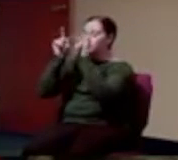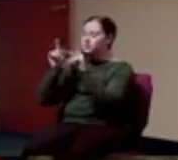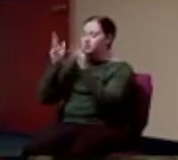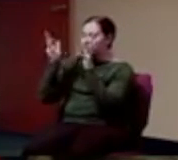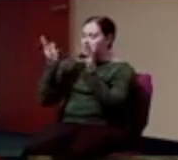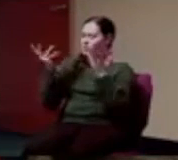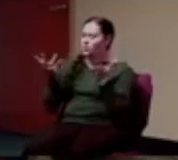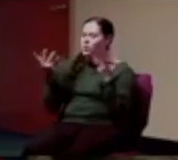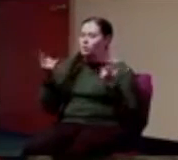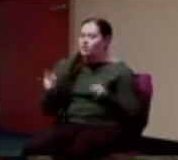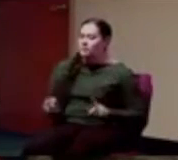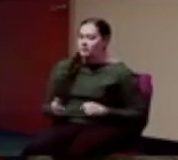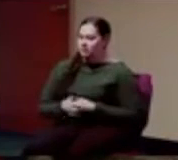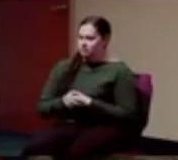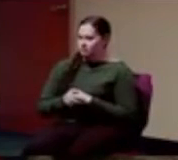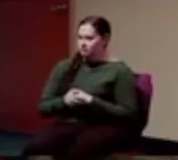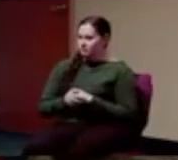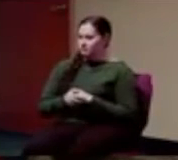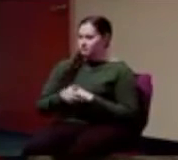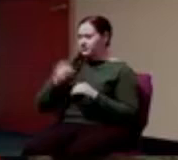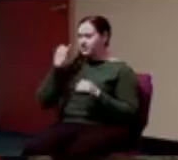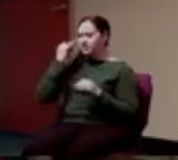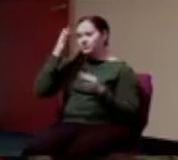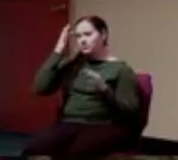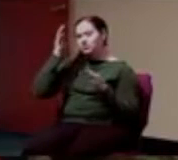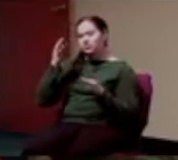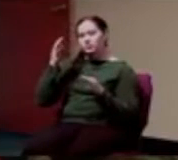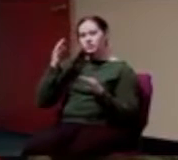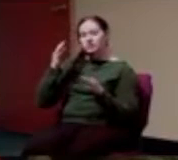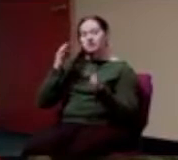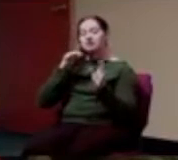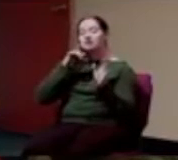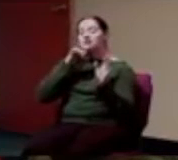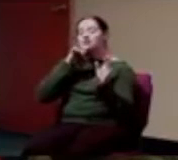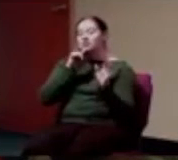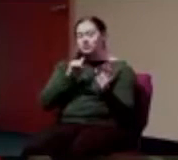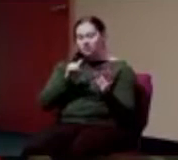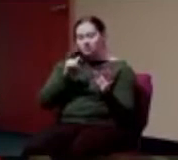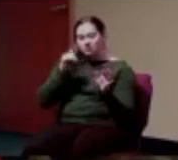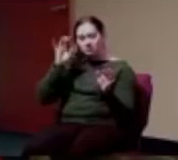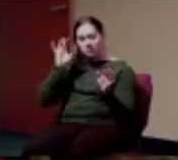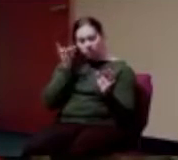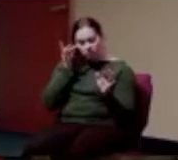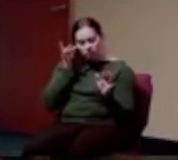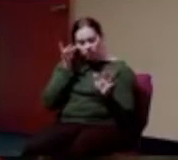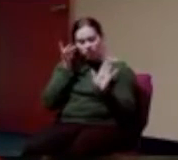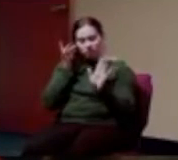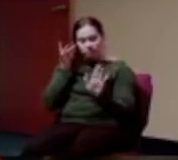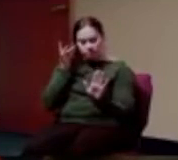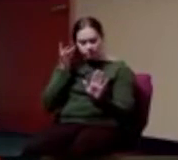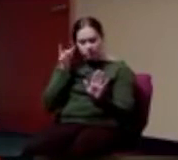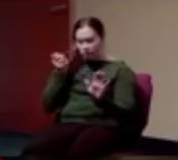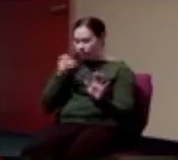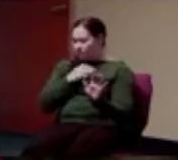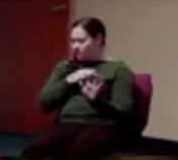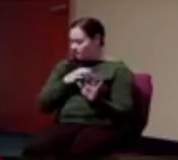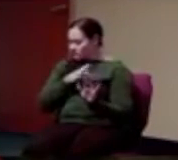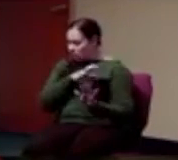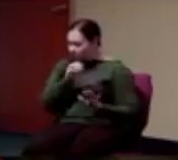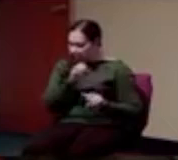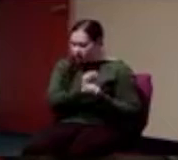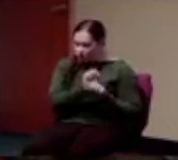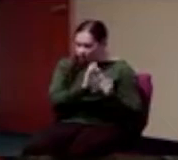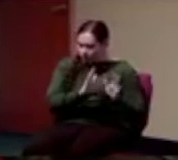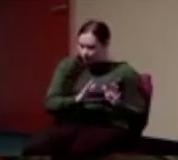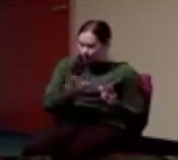happen? If instead you chose not to be annoyed with your coworker, your family friend, your family member, what if